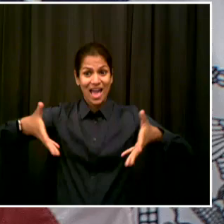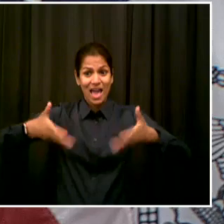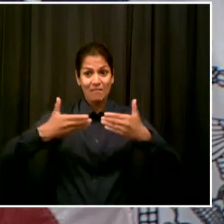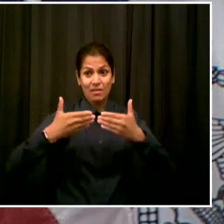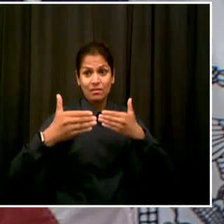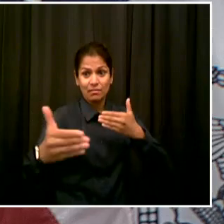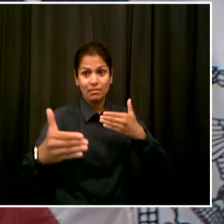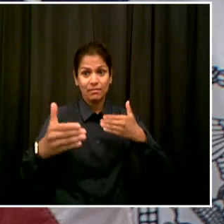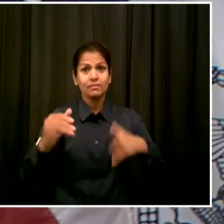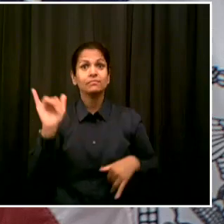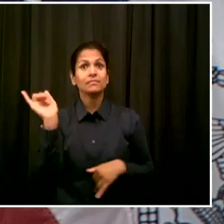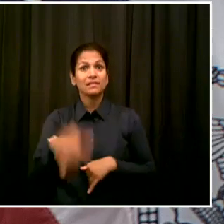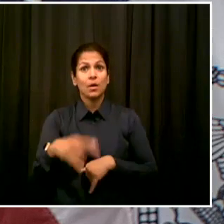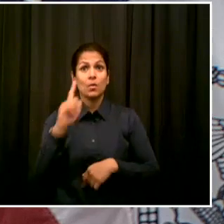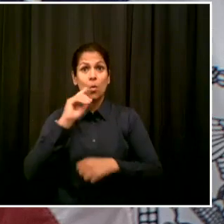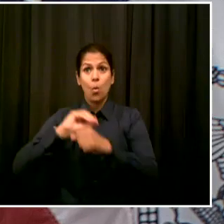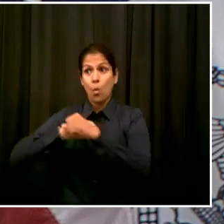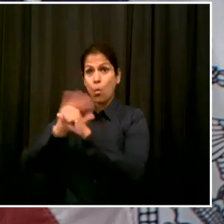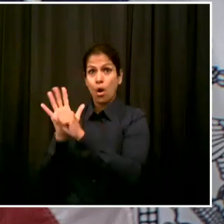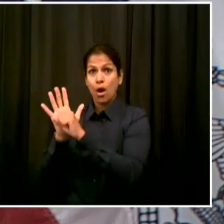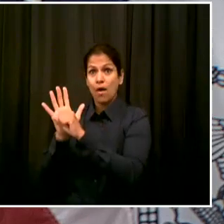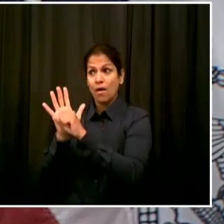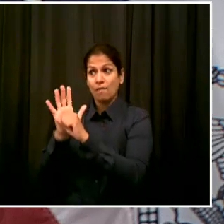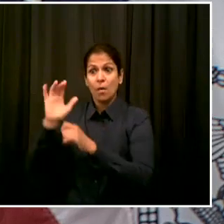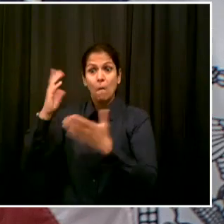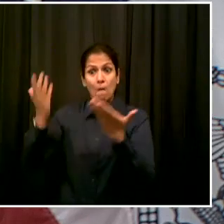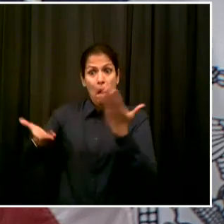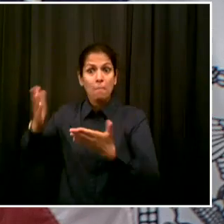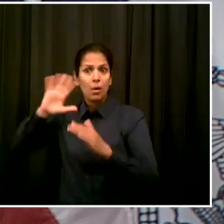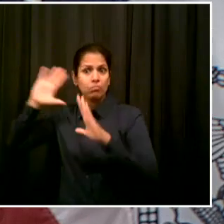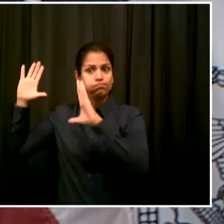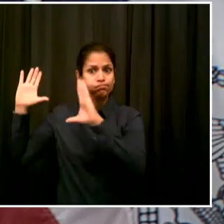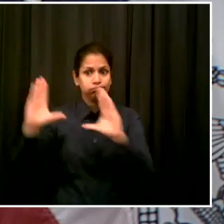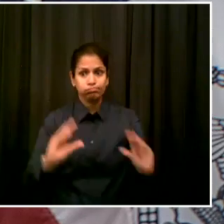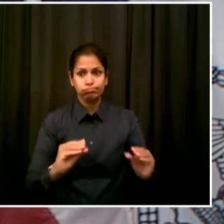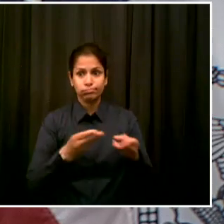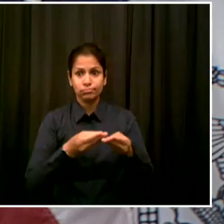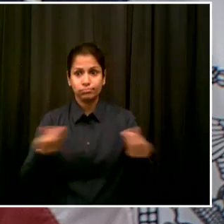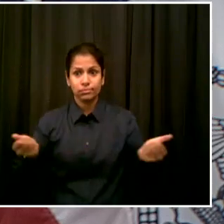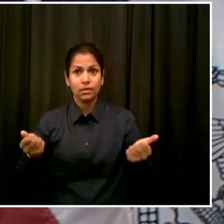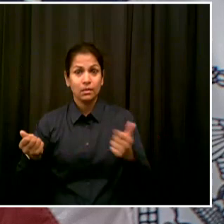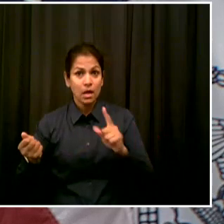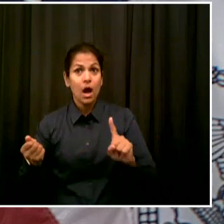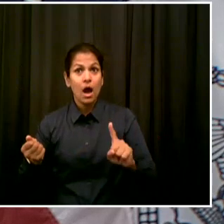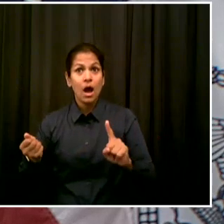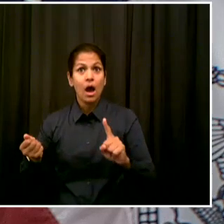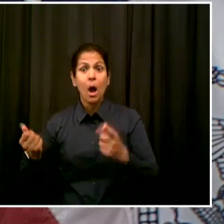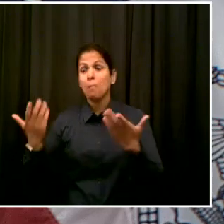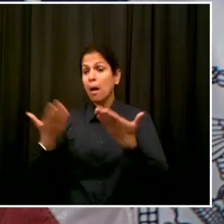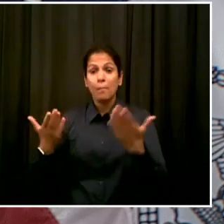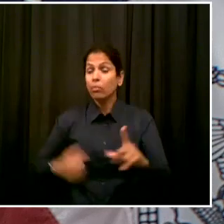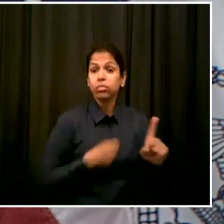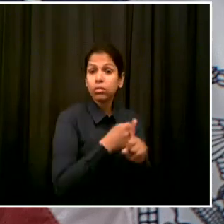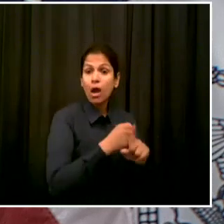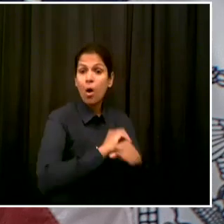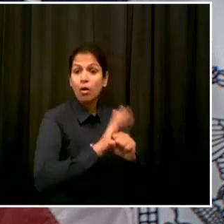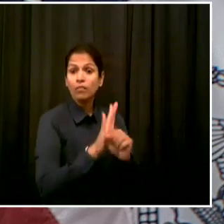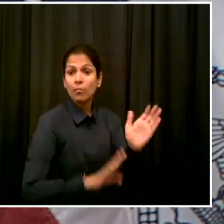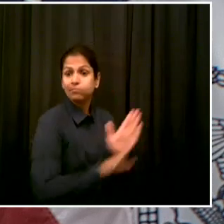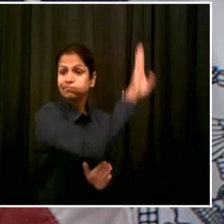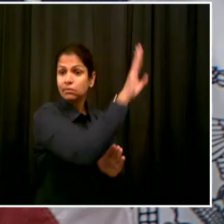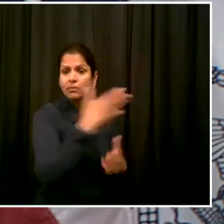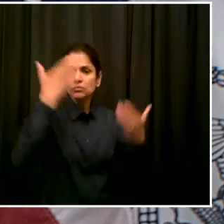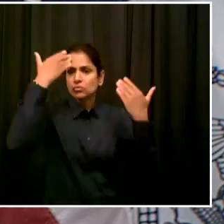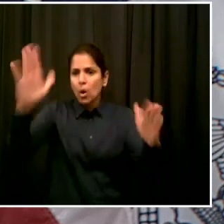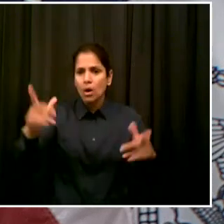right now what those testing protocols should be. We don't have a final answer for you, but we'll have more to say in the coming days on this. It's a